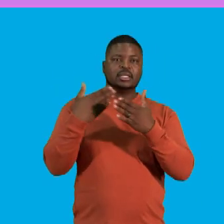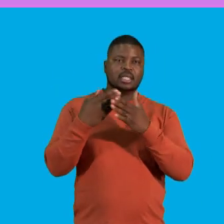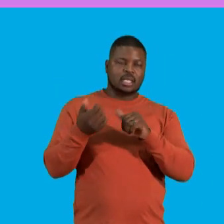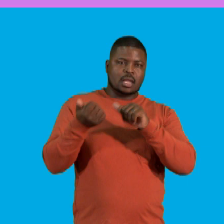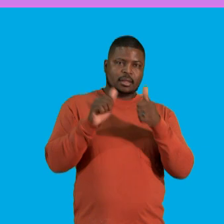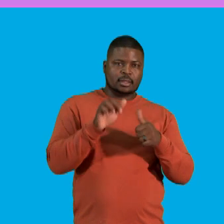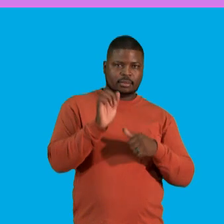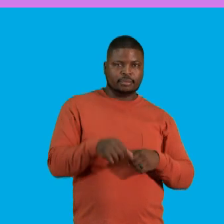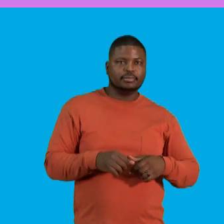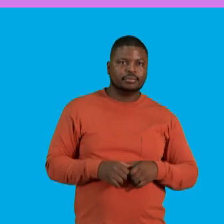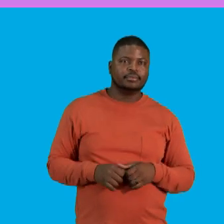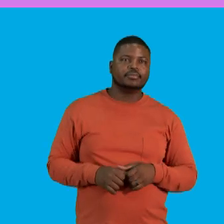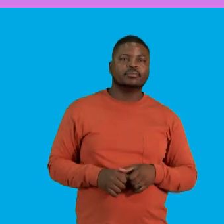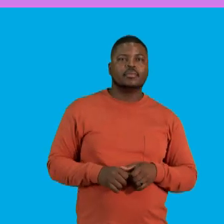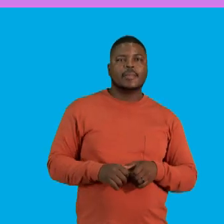85 cents